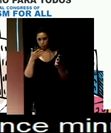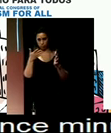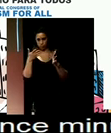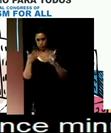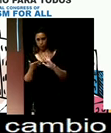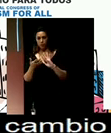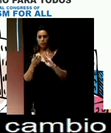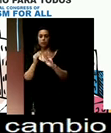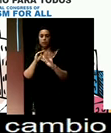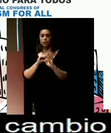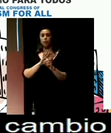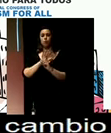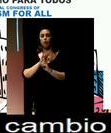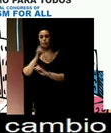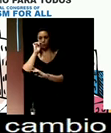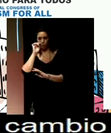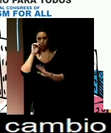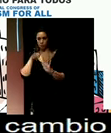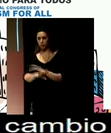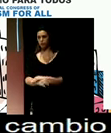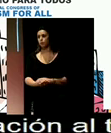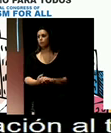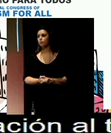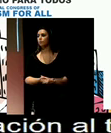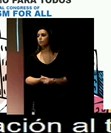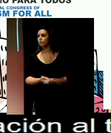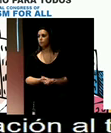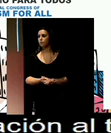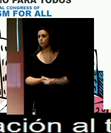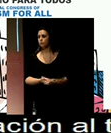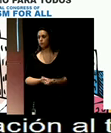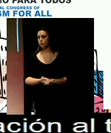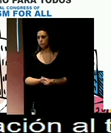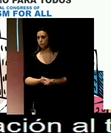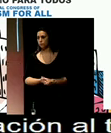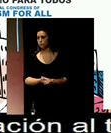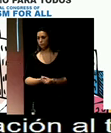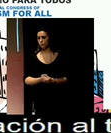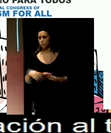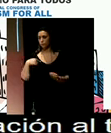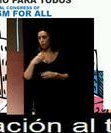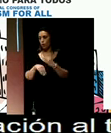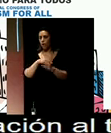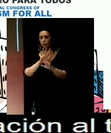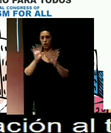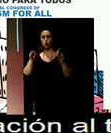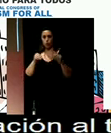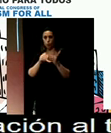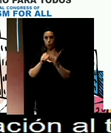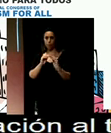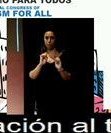A brief summary about my presentation. First of all,